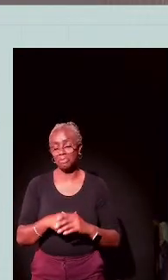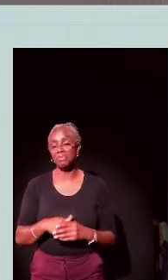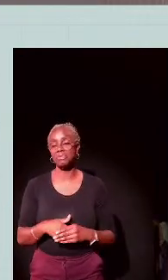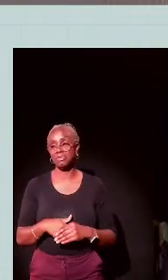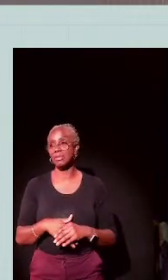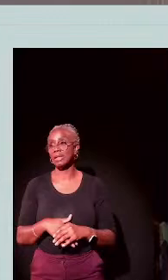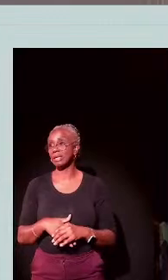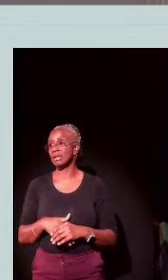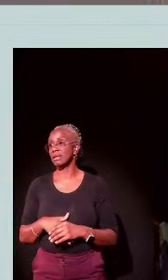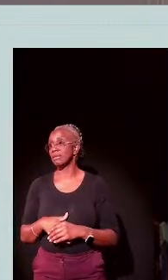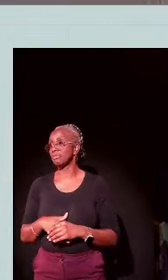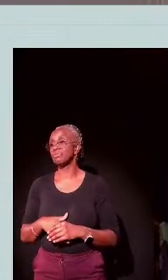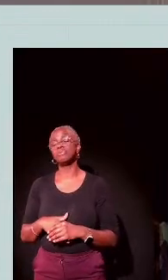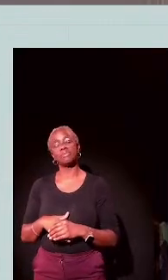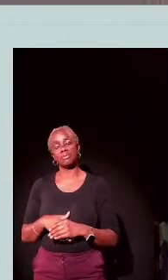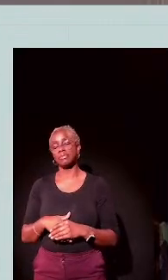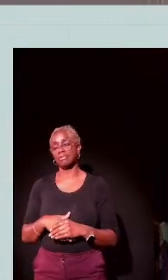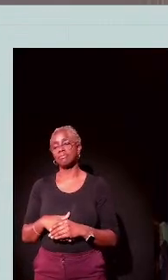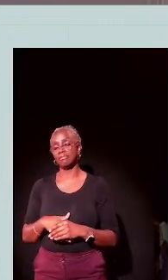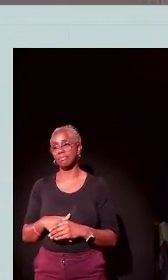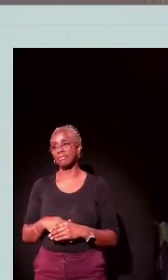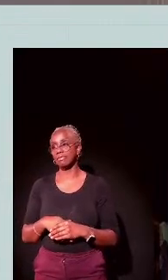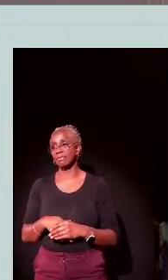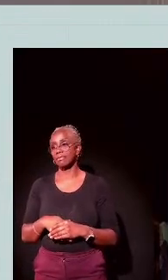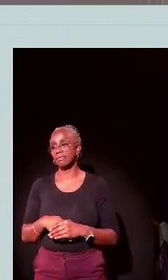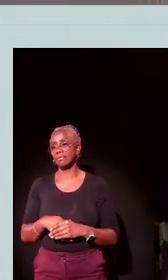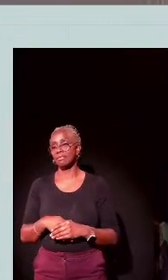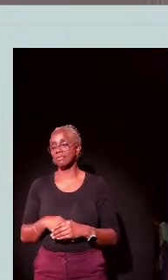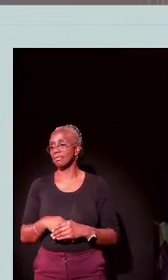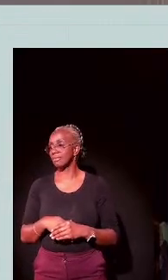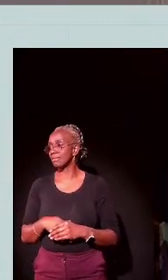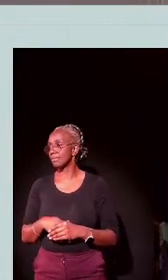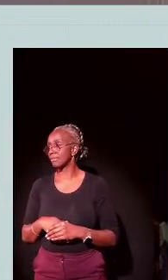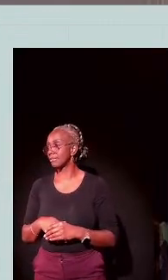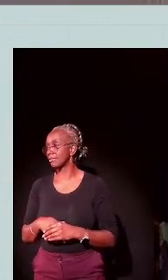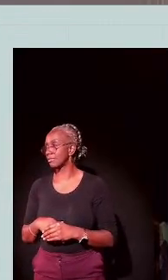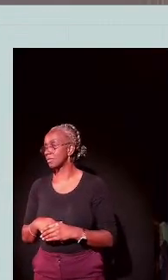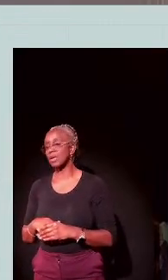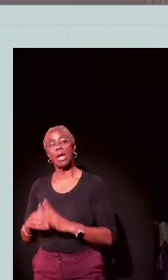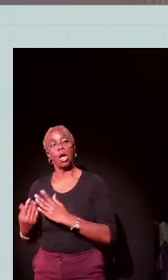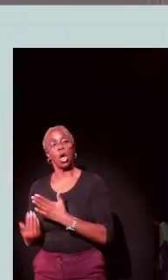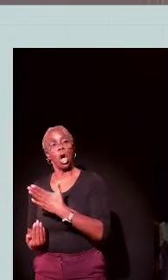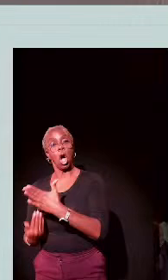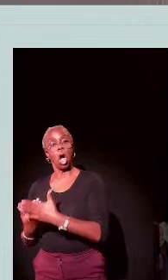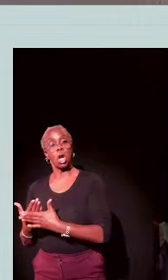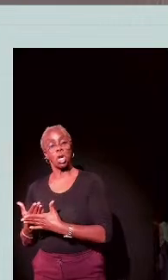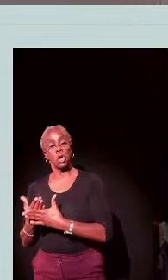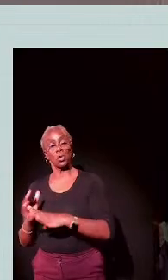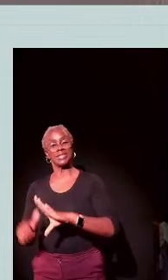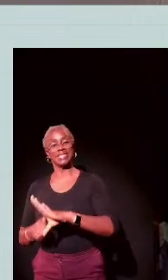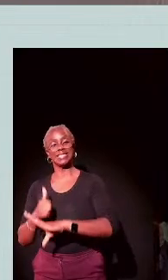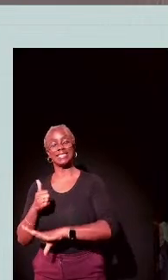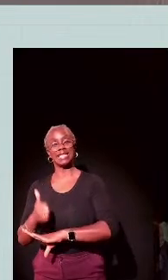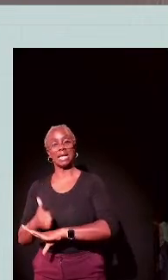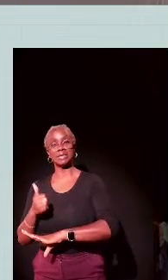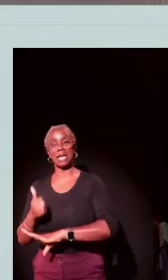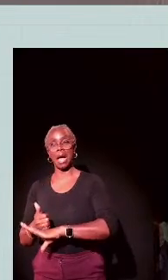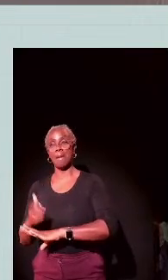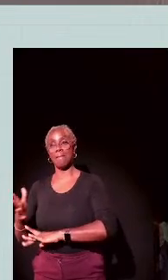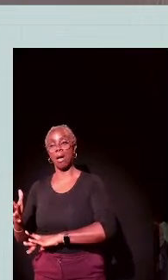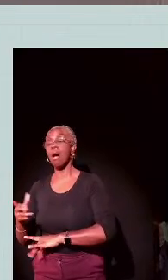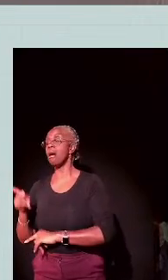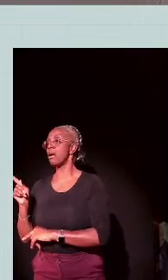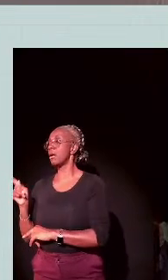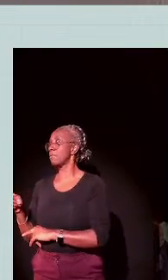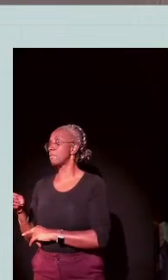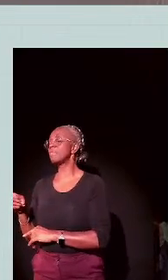And that eventually led to our kind of solution setting or provocation that if any surface touched